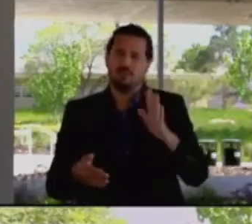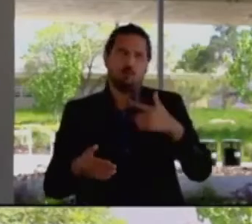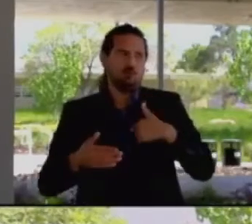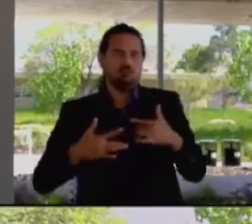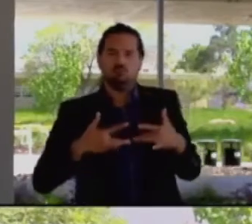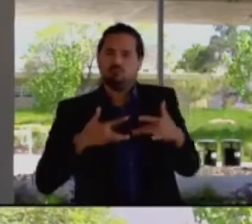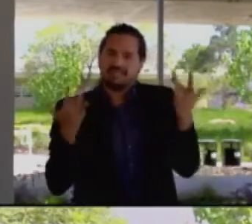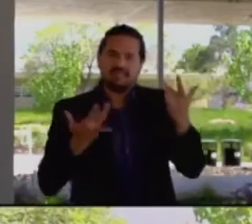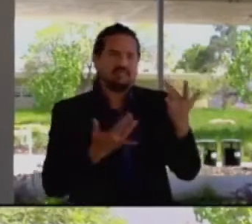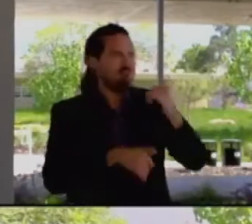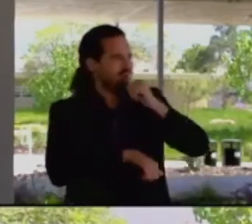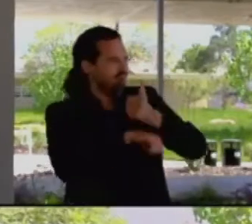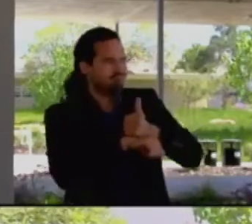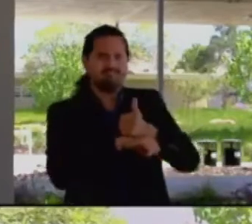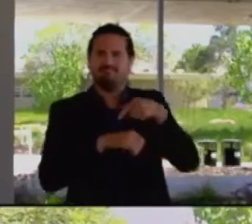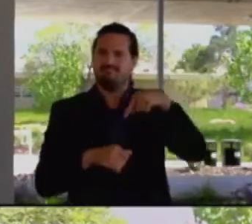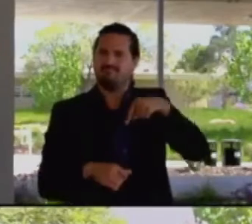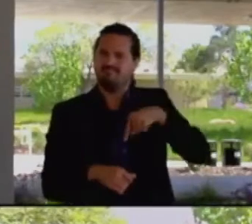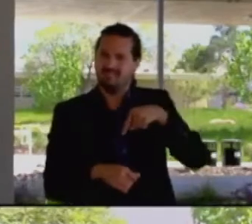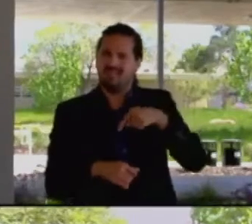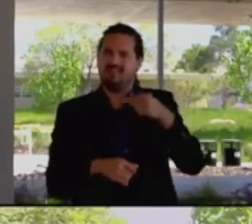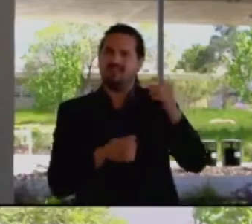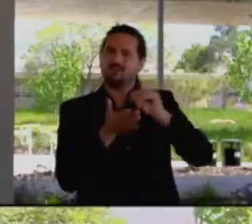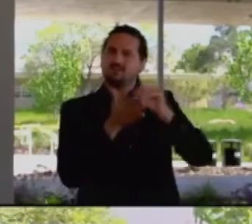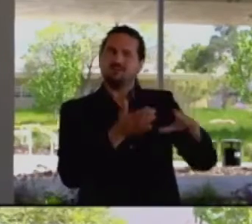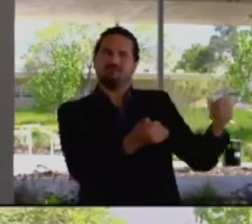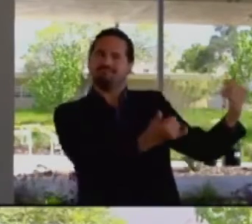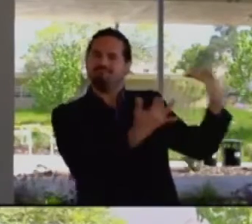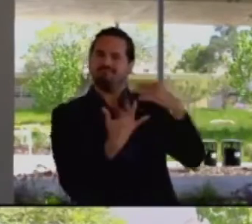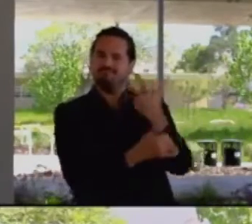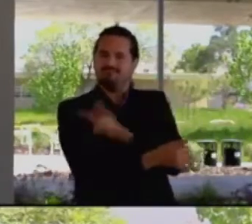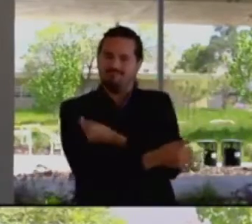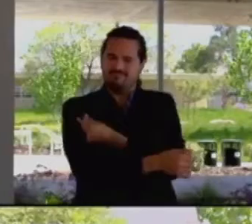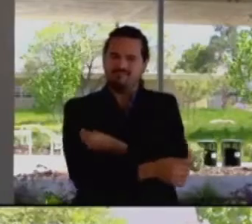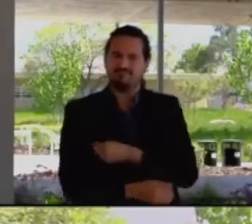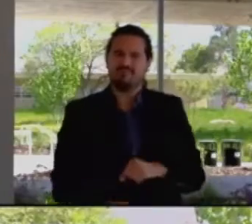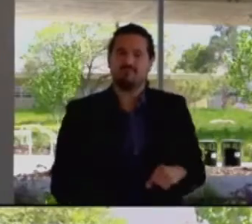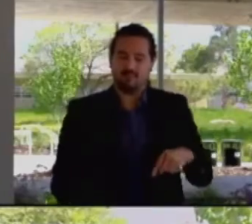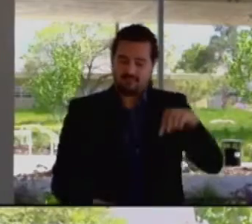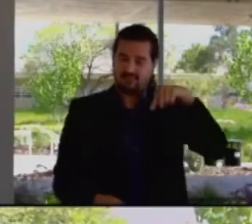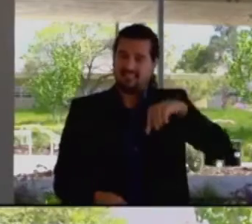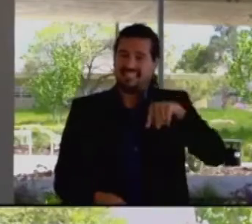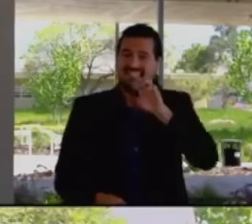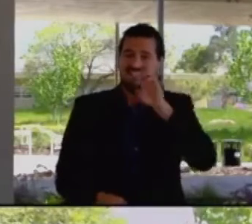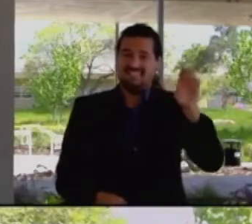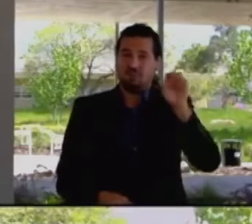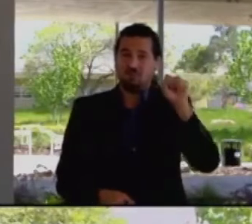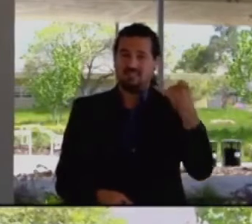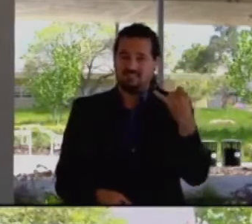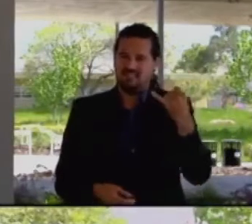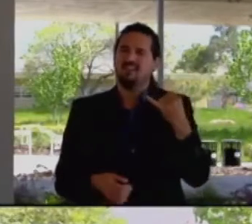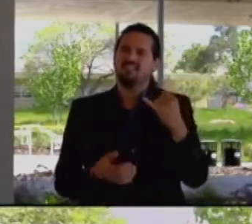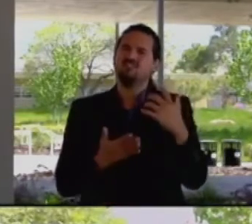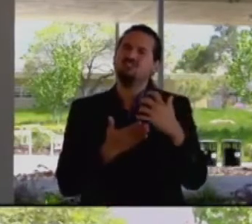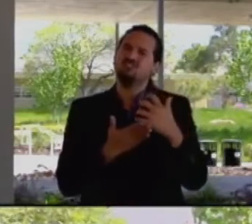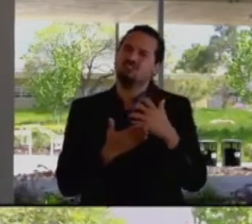This community deserves access to vaccines because they deserve access to being safe right